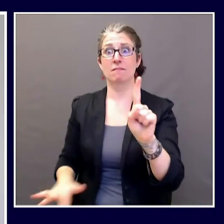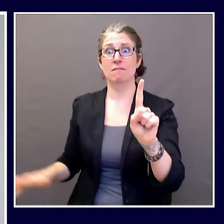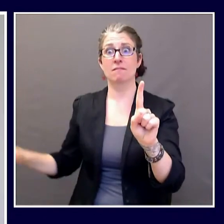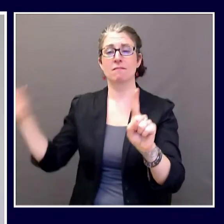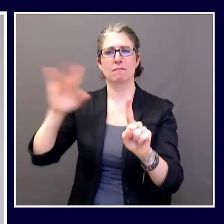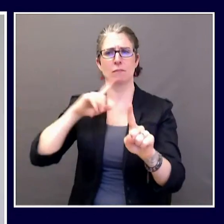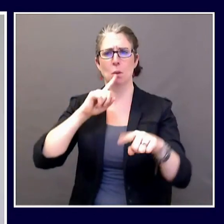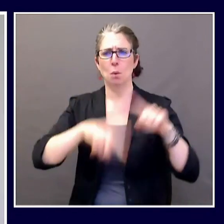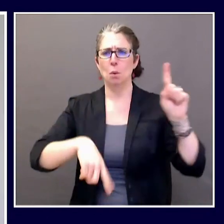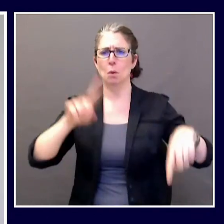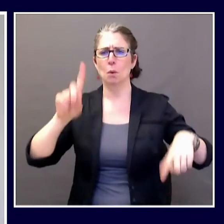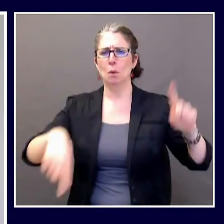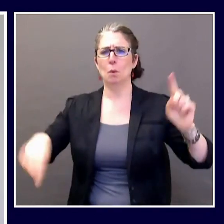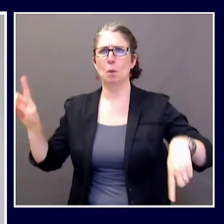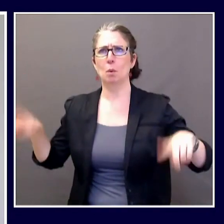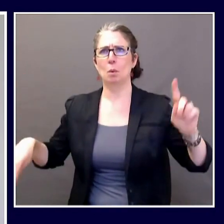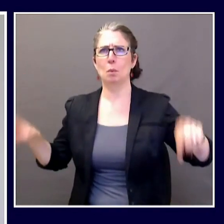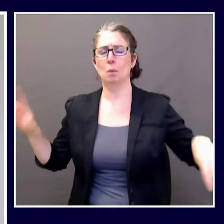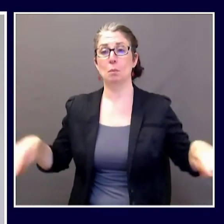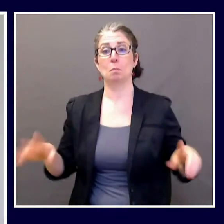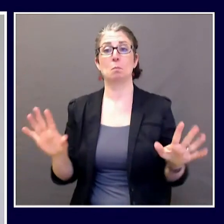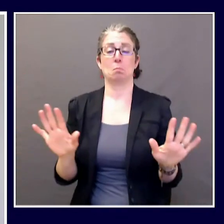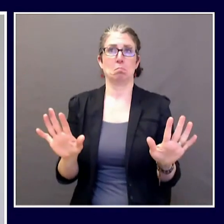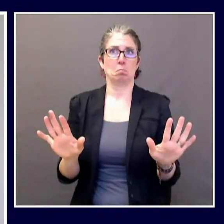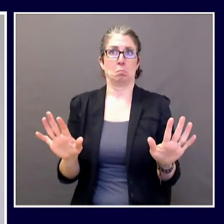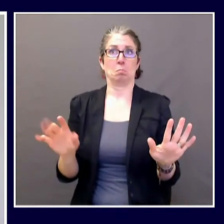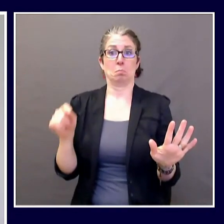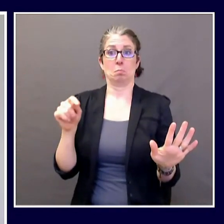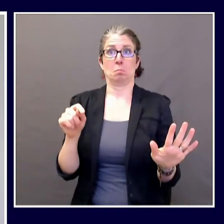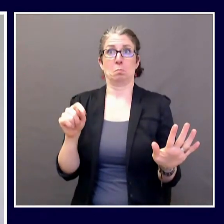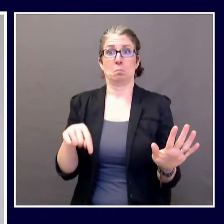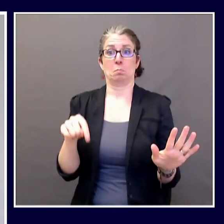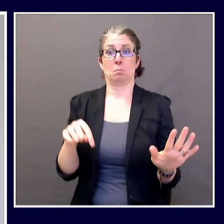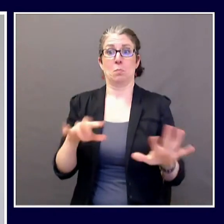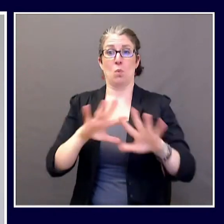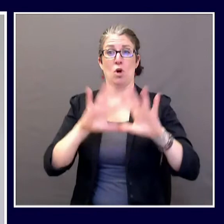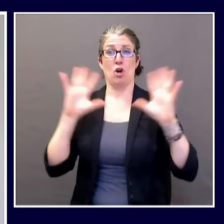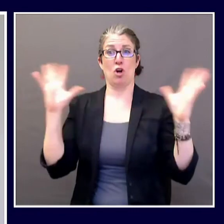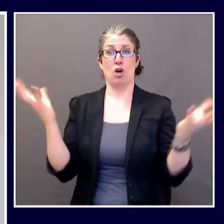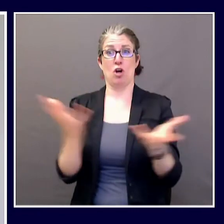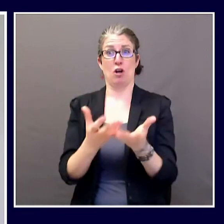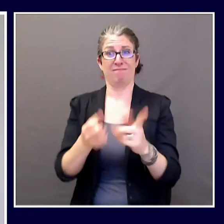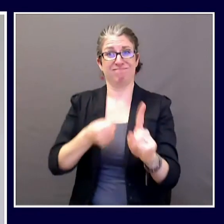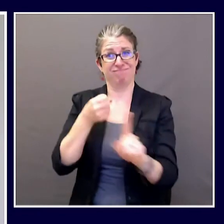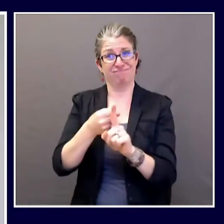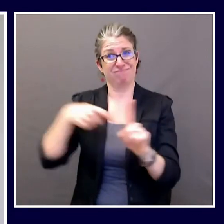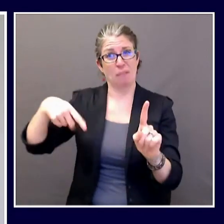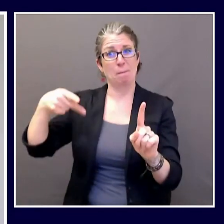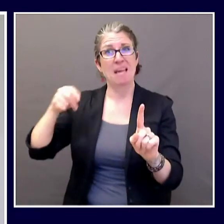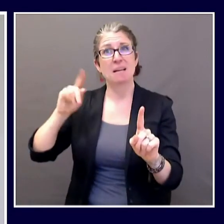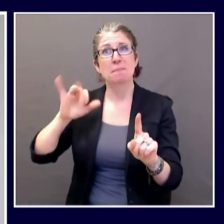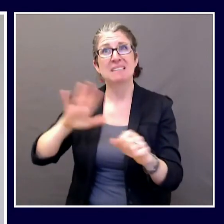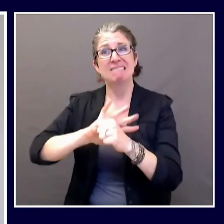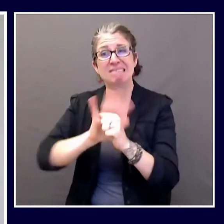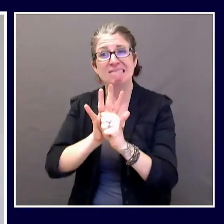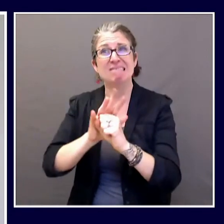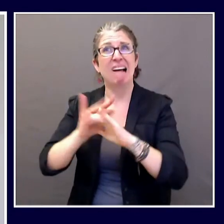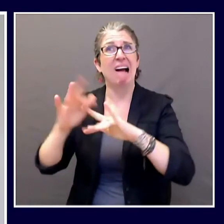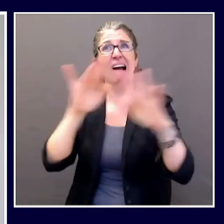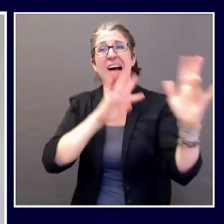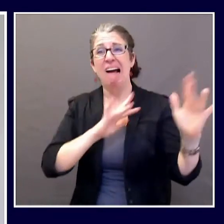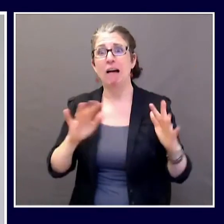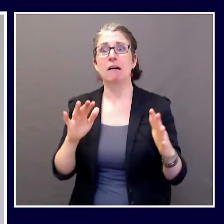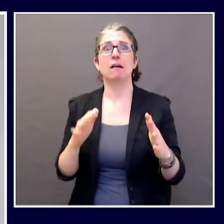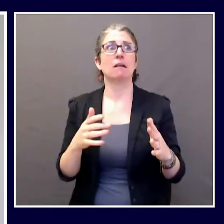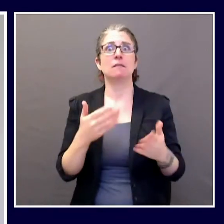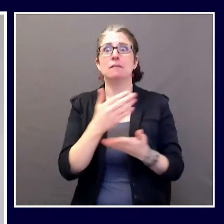pandemic has been marked by scarcity, whether of PPE or of testing. But there are other types of